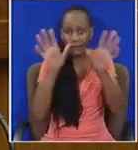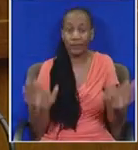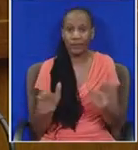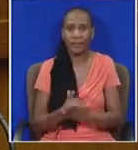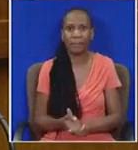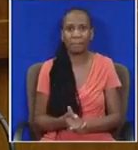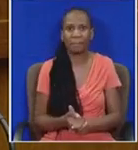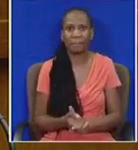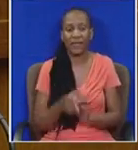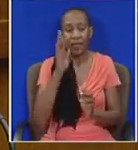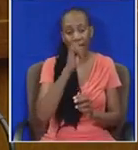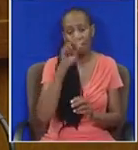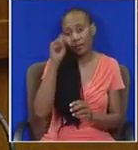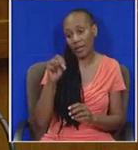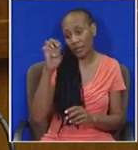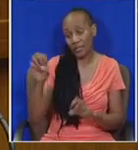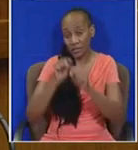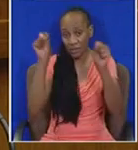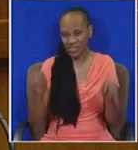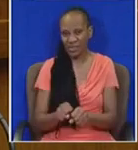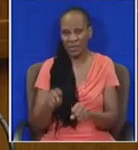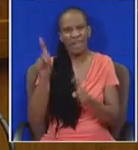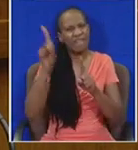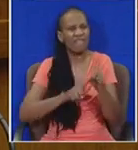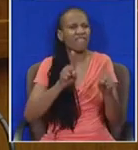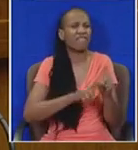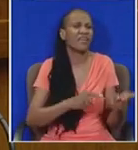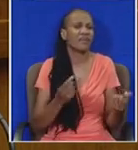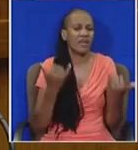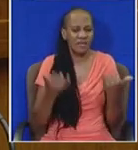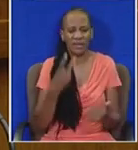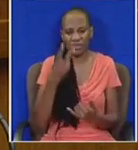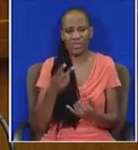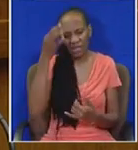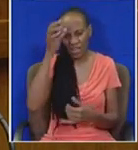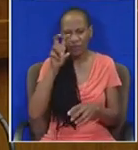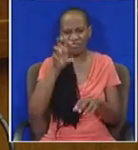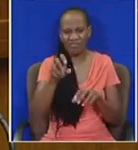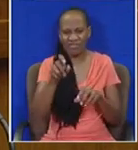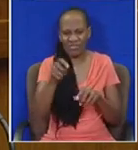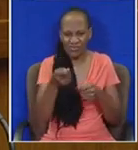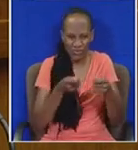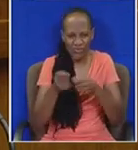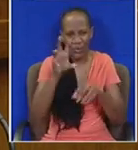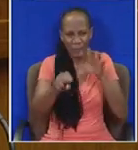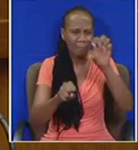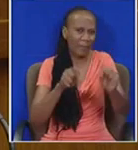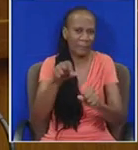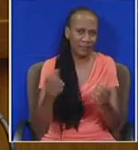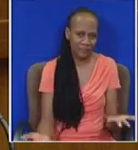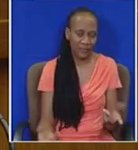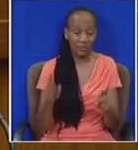of effective M&E system is what has opened the door to corporate capture and massive corruption. For